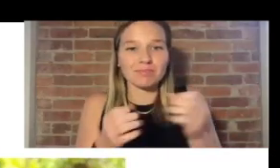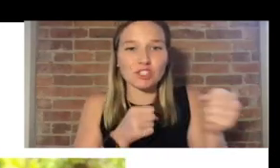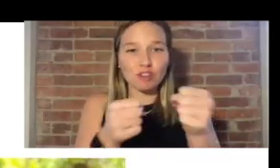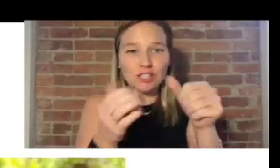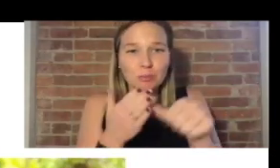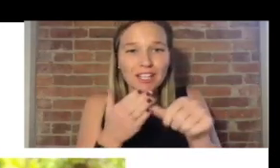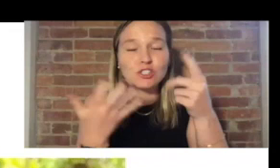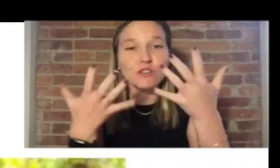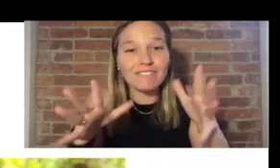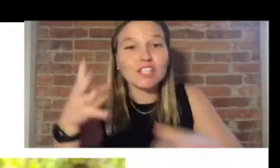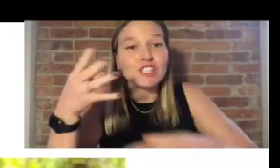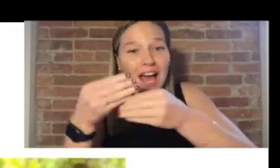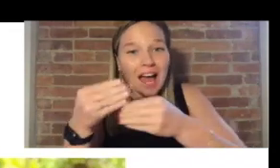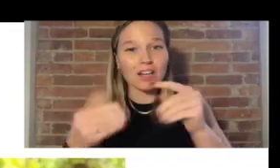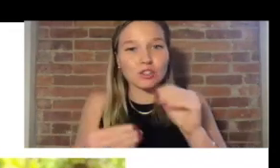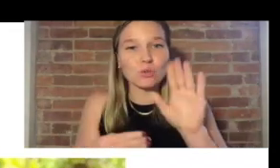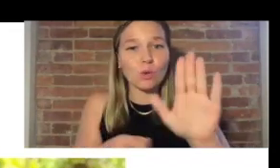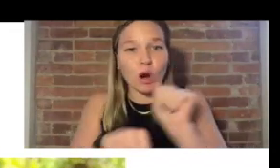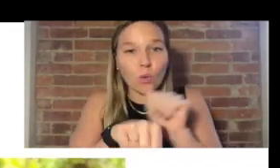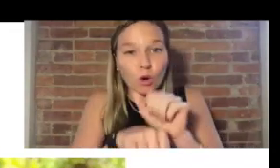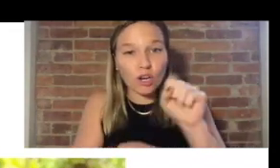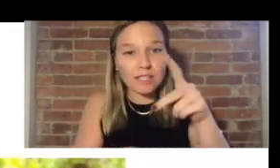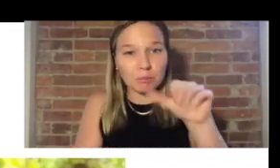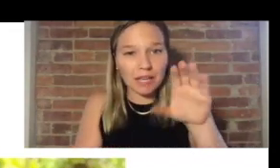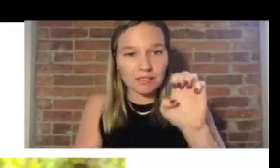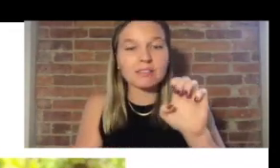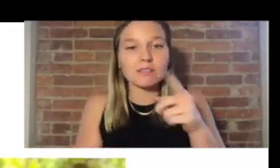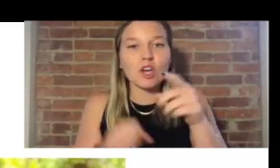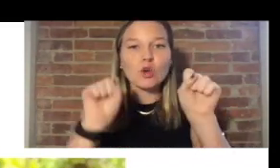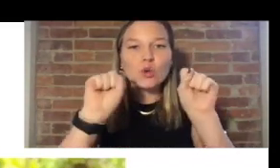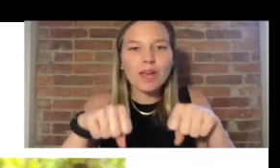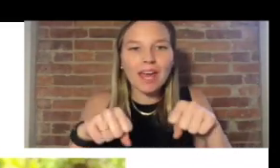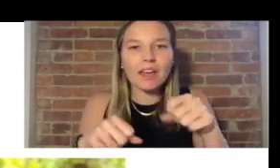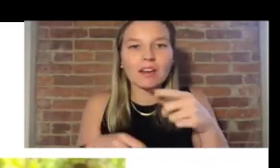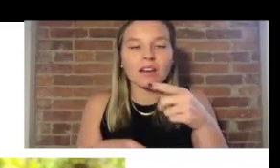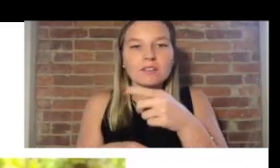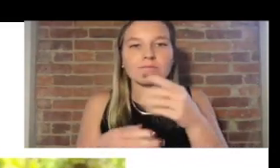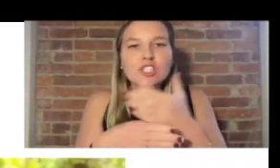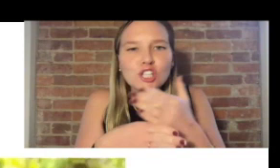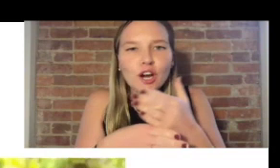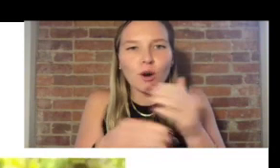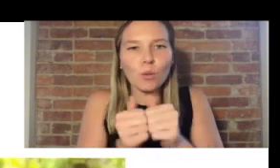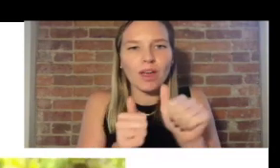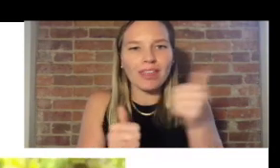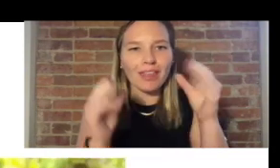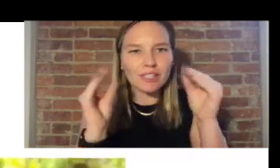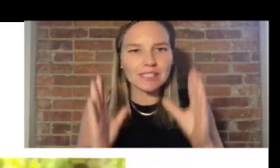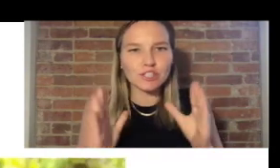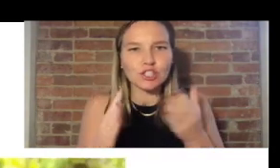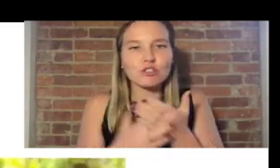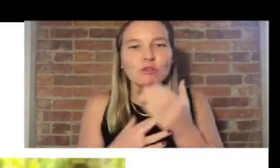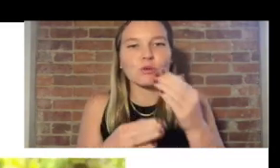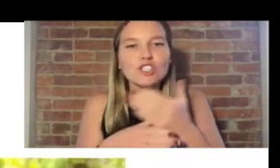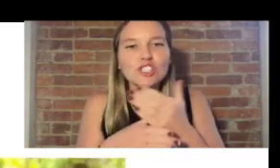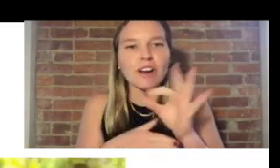All right, so when you get to the strategies page, once you've added that to your workspace, you can then